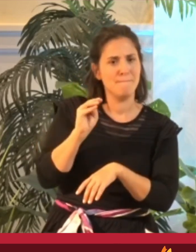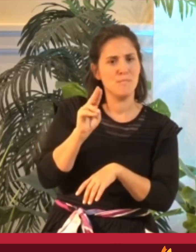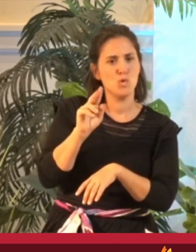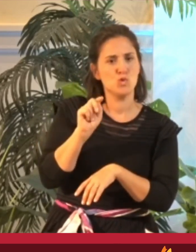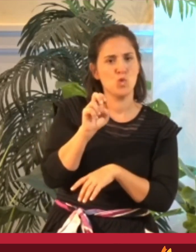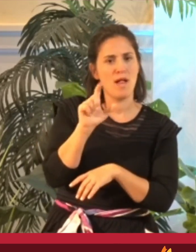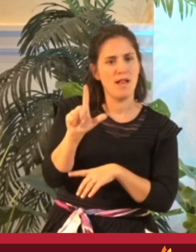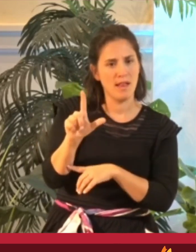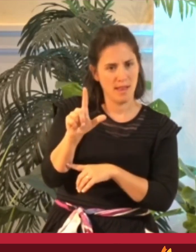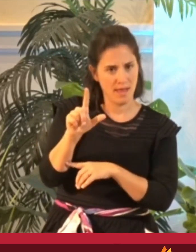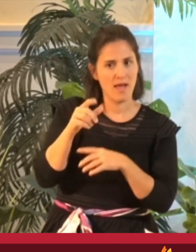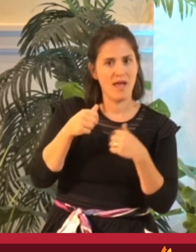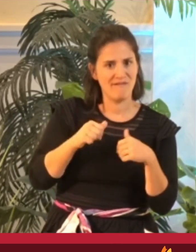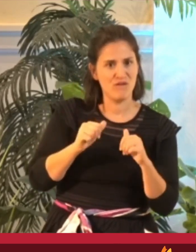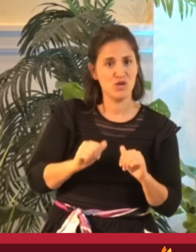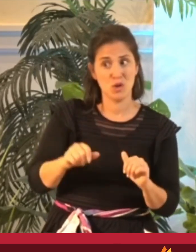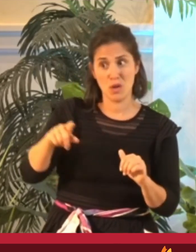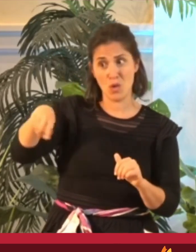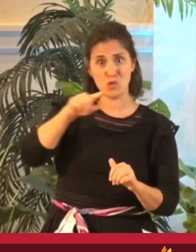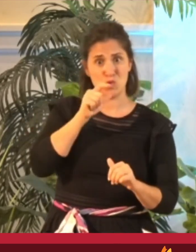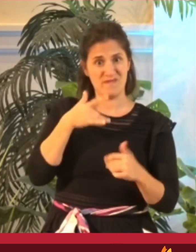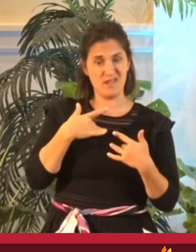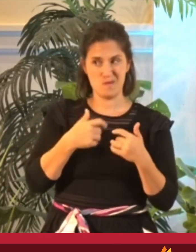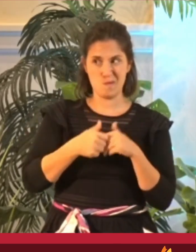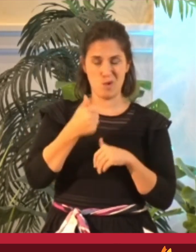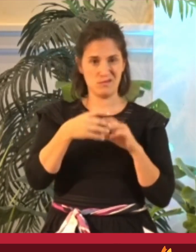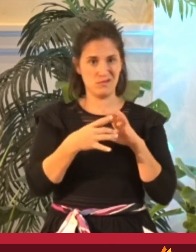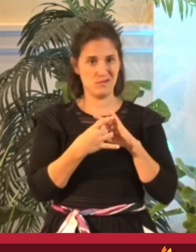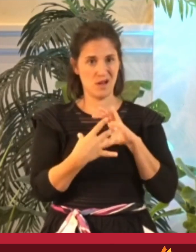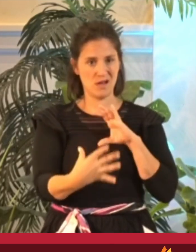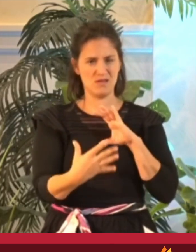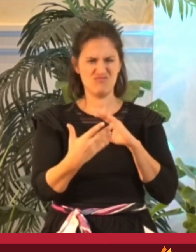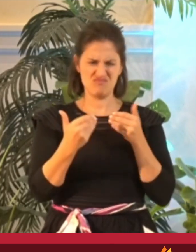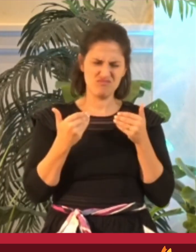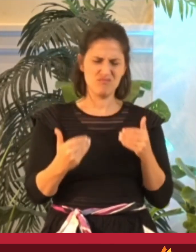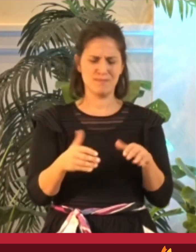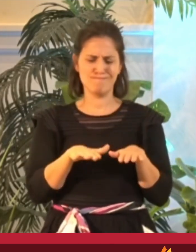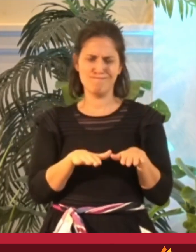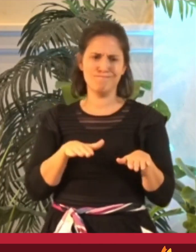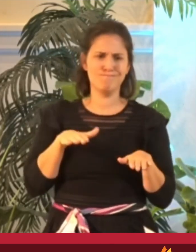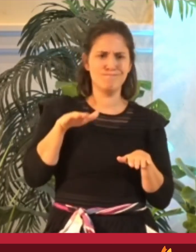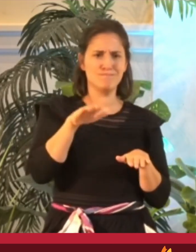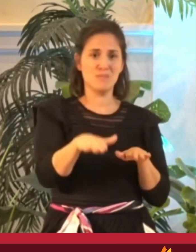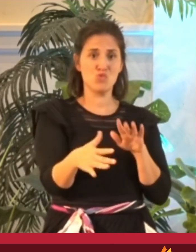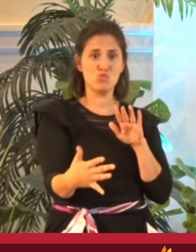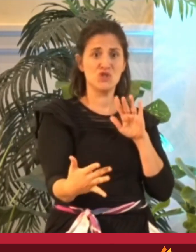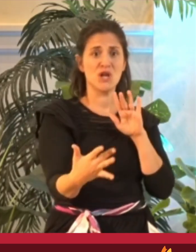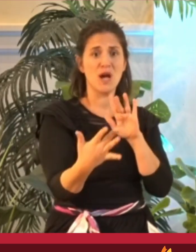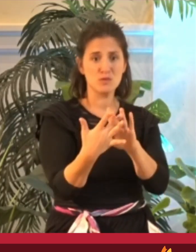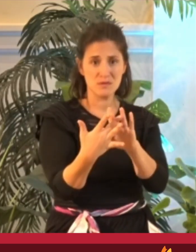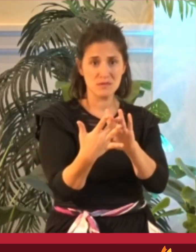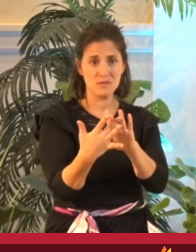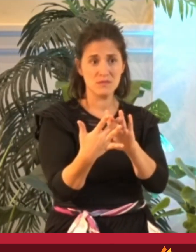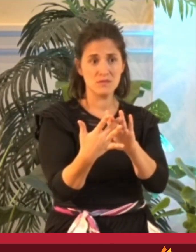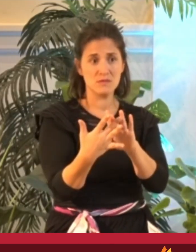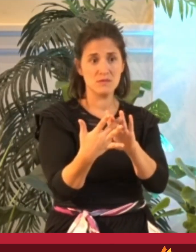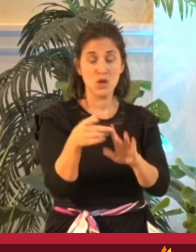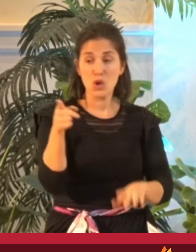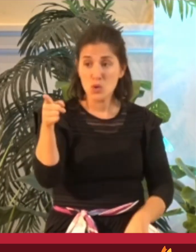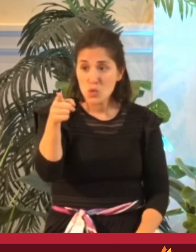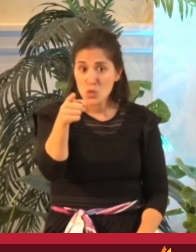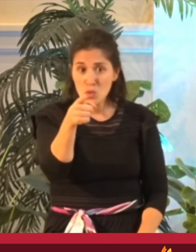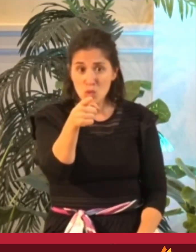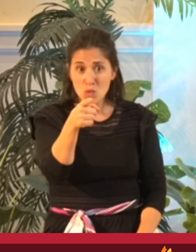disconnected must take the courageous step of reaching out. If you are in need,